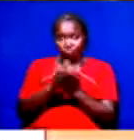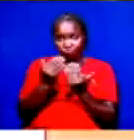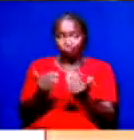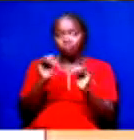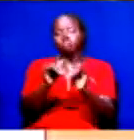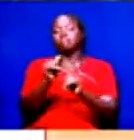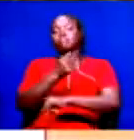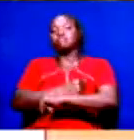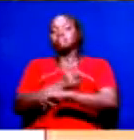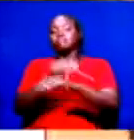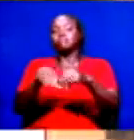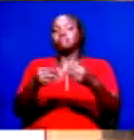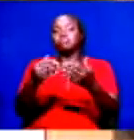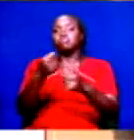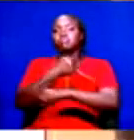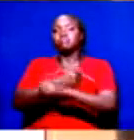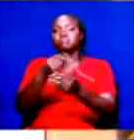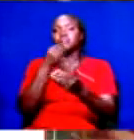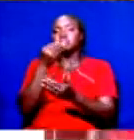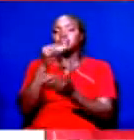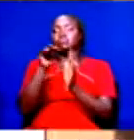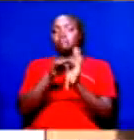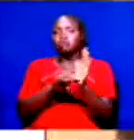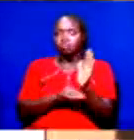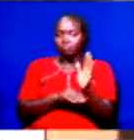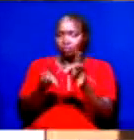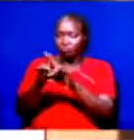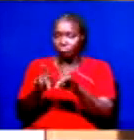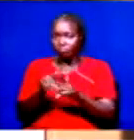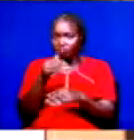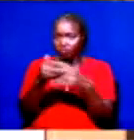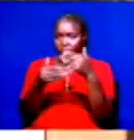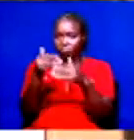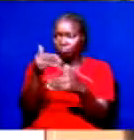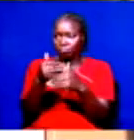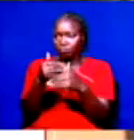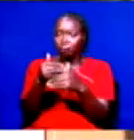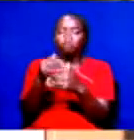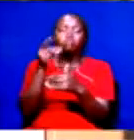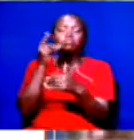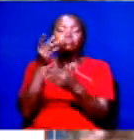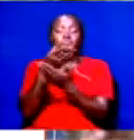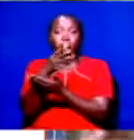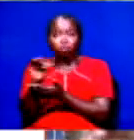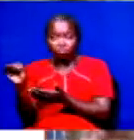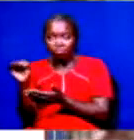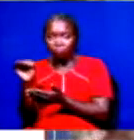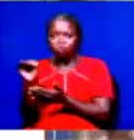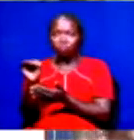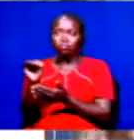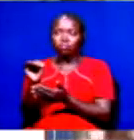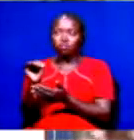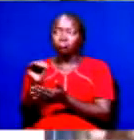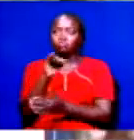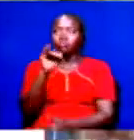by providing school feeding programs, but also building dormitories for the children. For